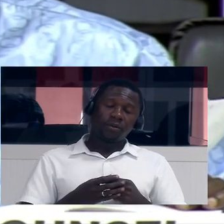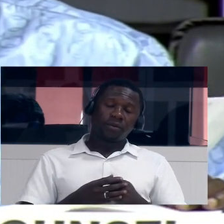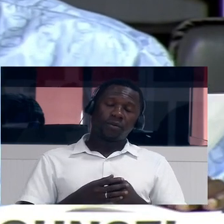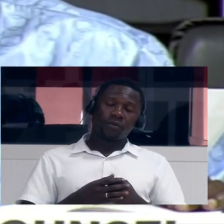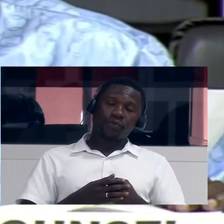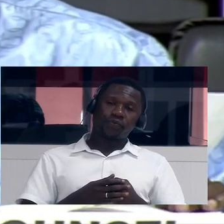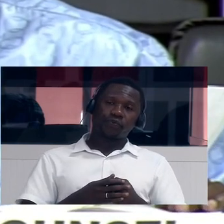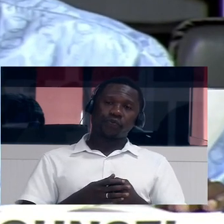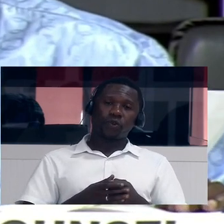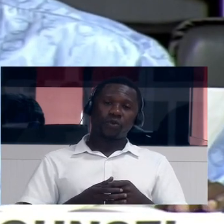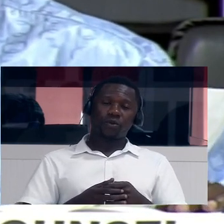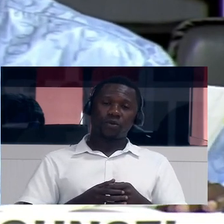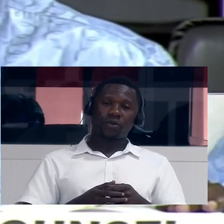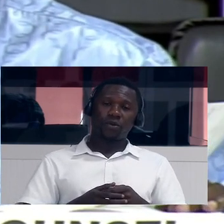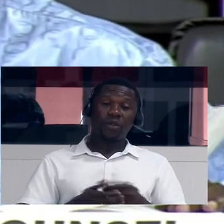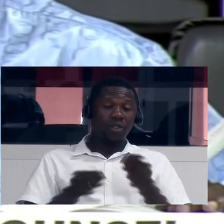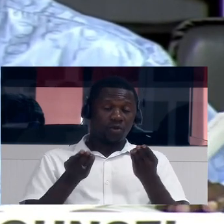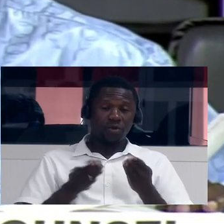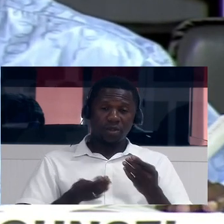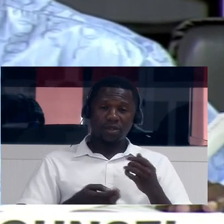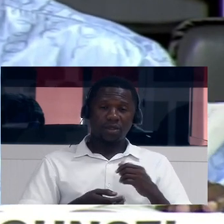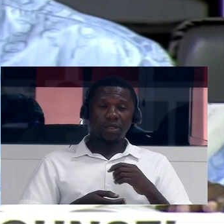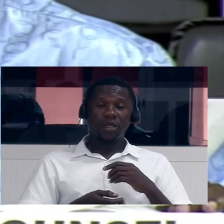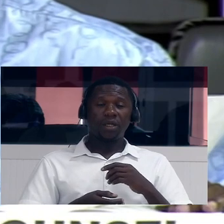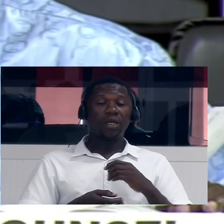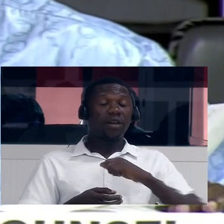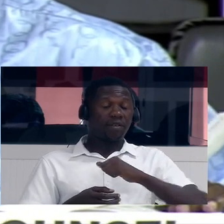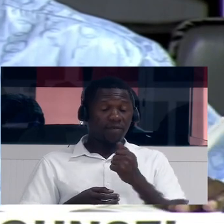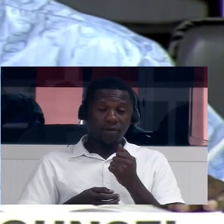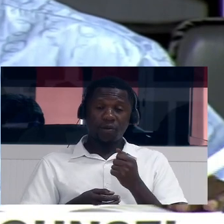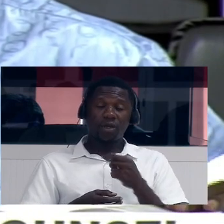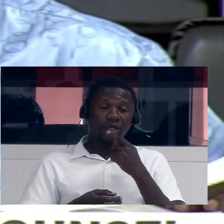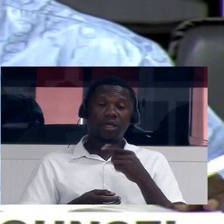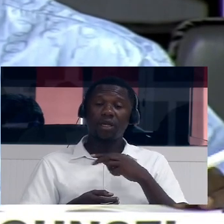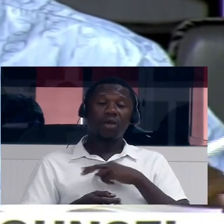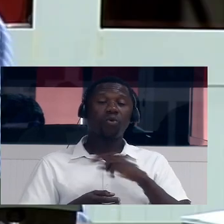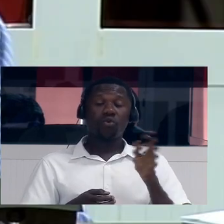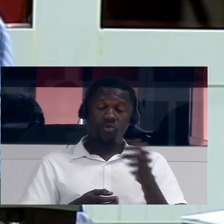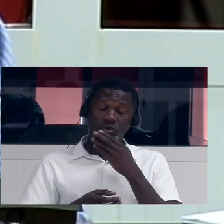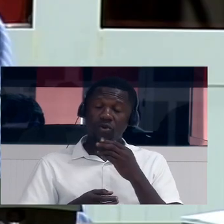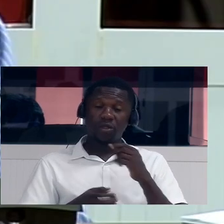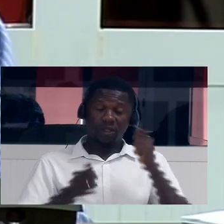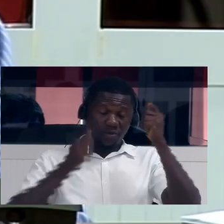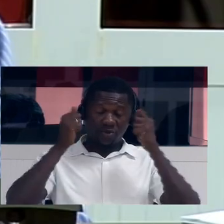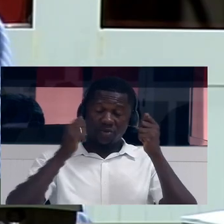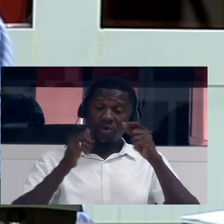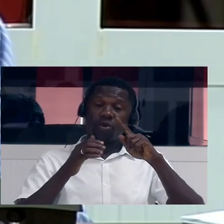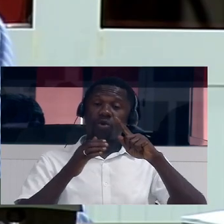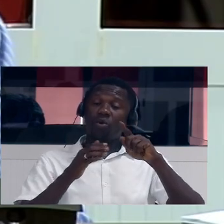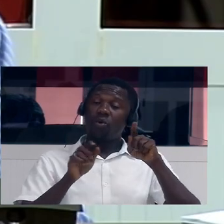the students insisted that they will demonstrate without a permit. That's your suggestion? With or without a permit,